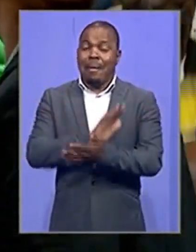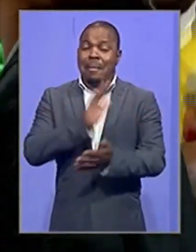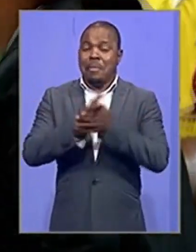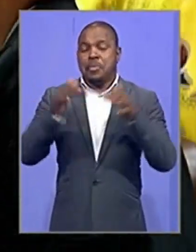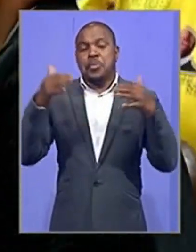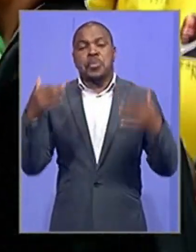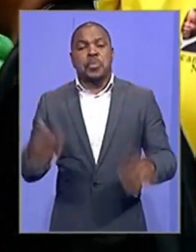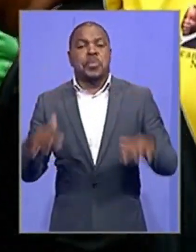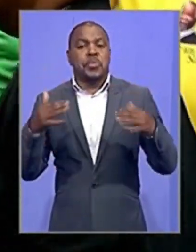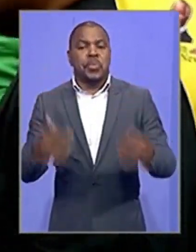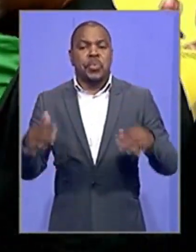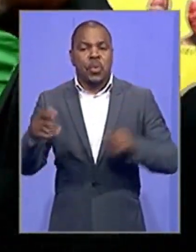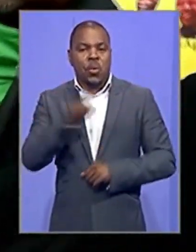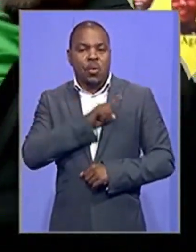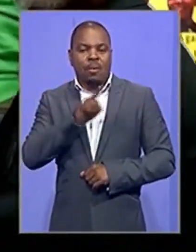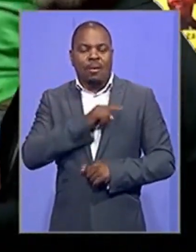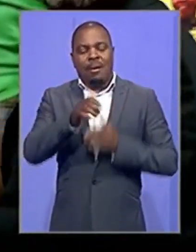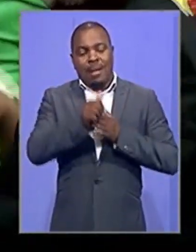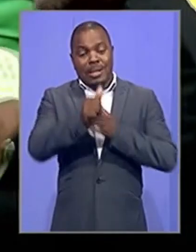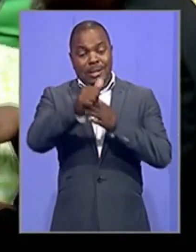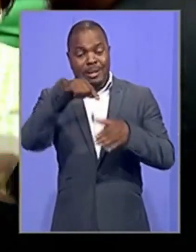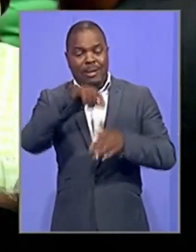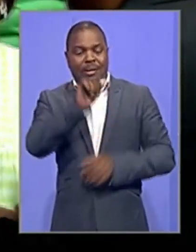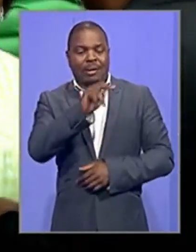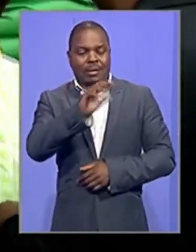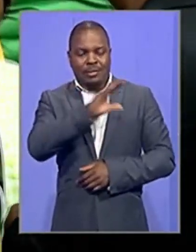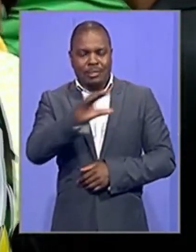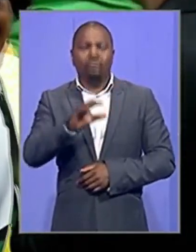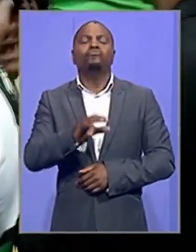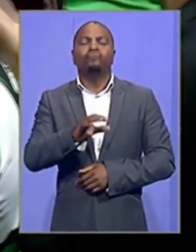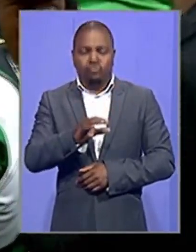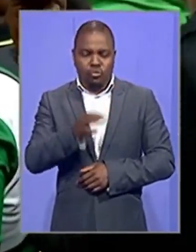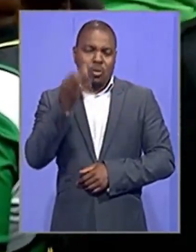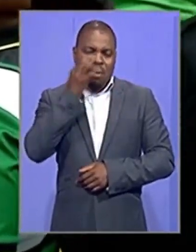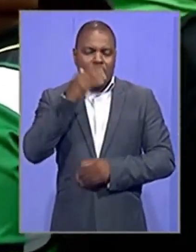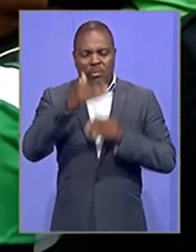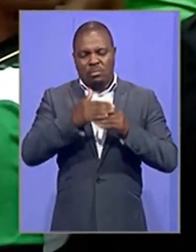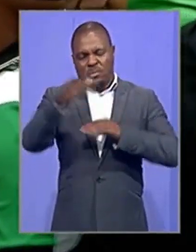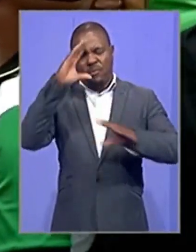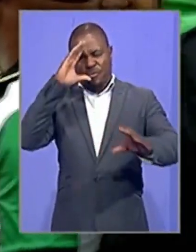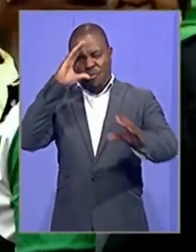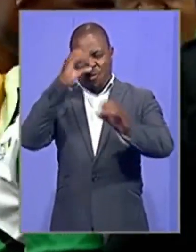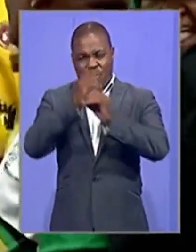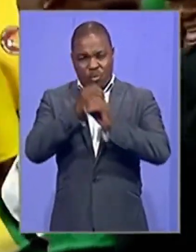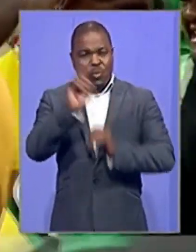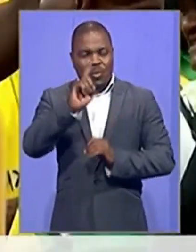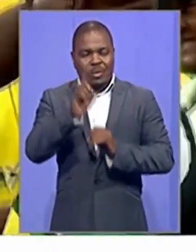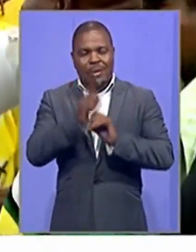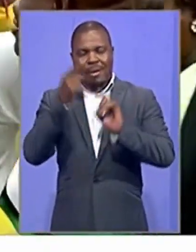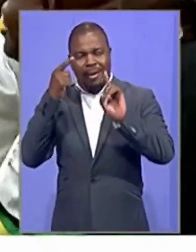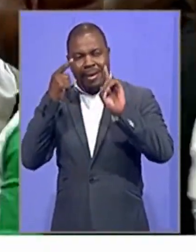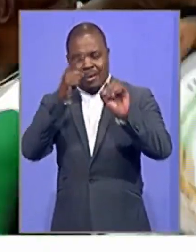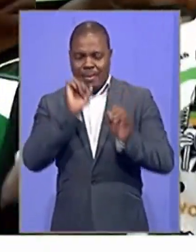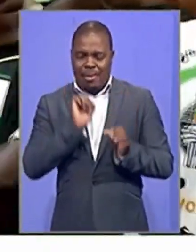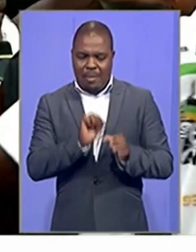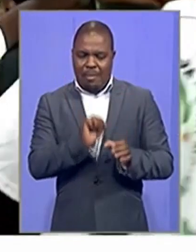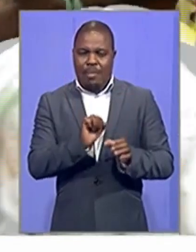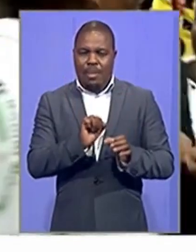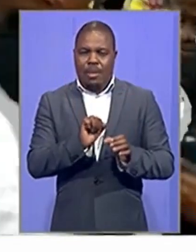jaaka boeteledipele ba lekoko bore bo tlile go tsepamisa mogopolo mo maitlhomo magolo a bona